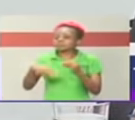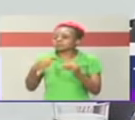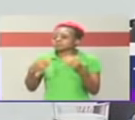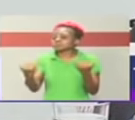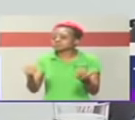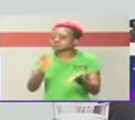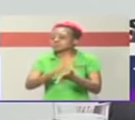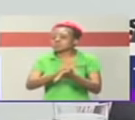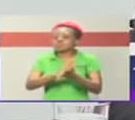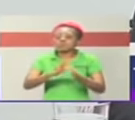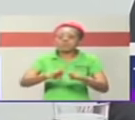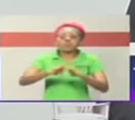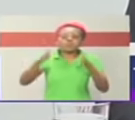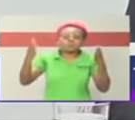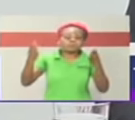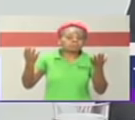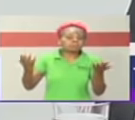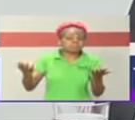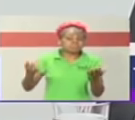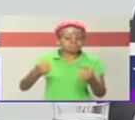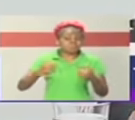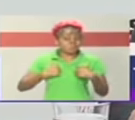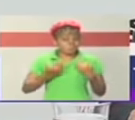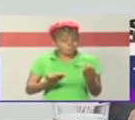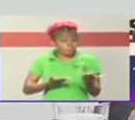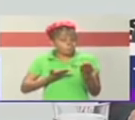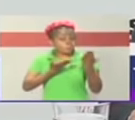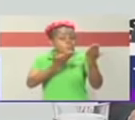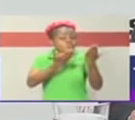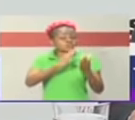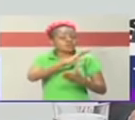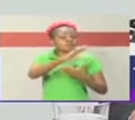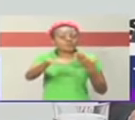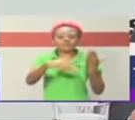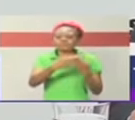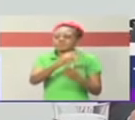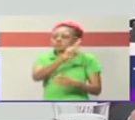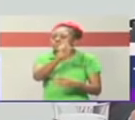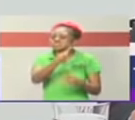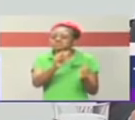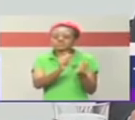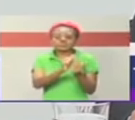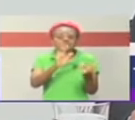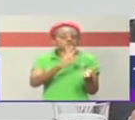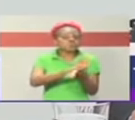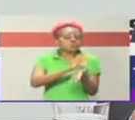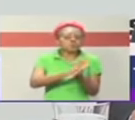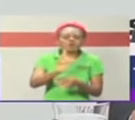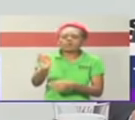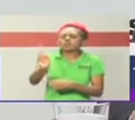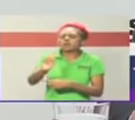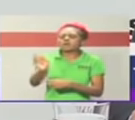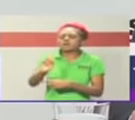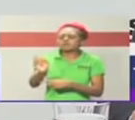would suggest that all questions to deal with schools and vaccinations within schools be posed to the